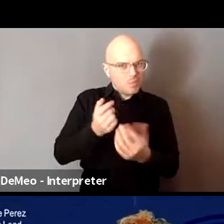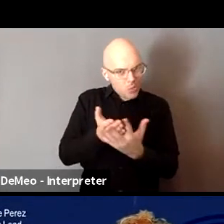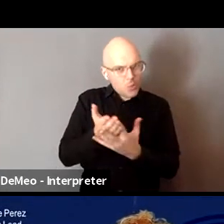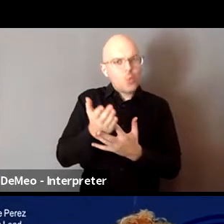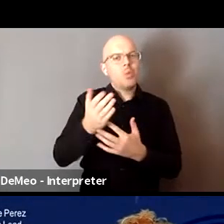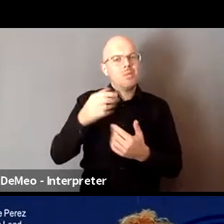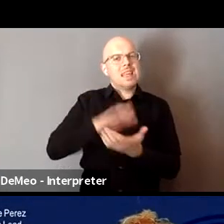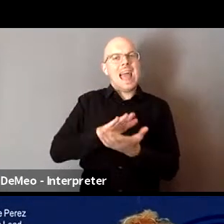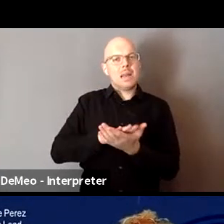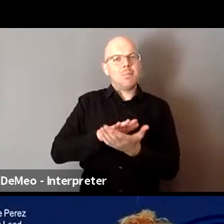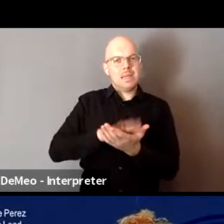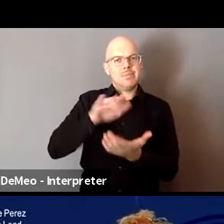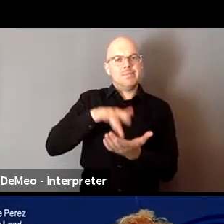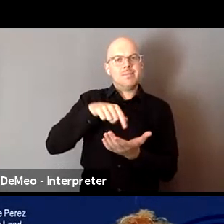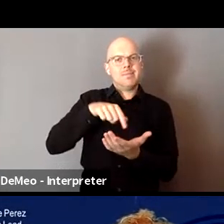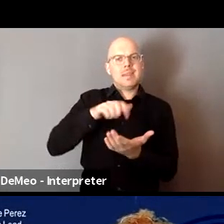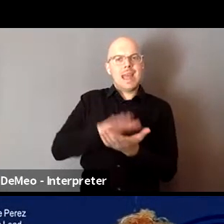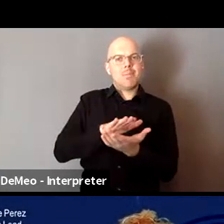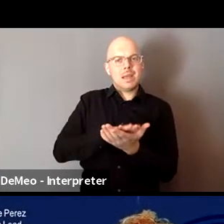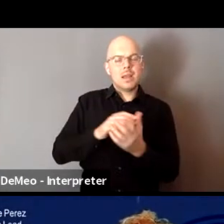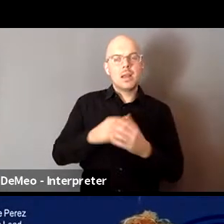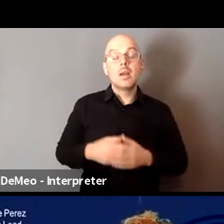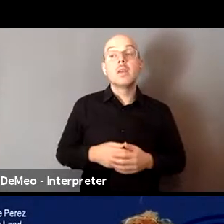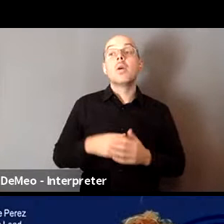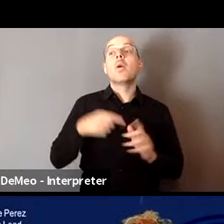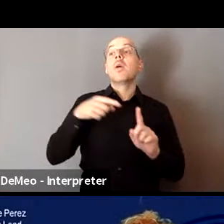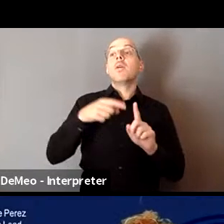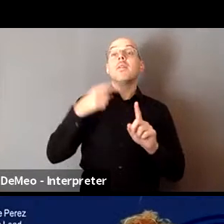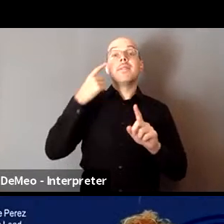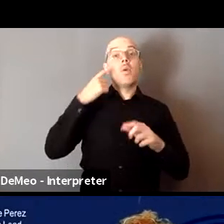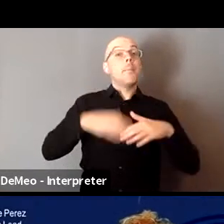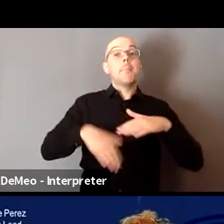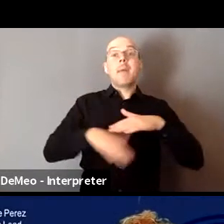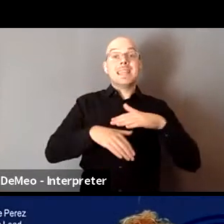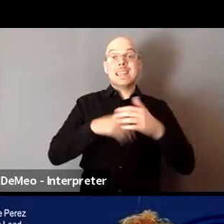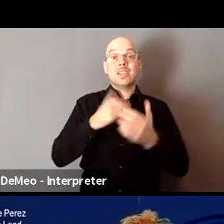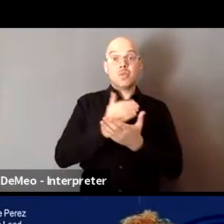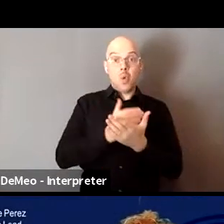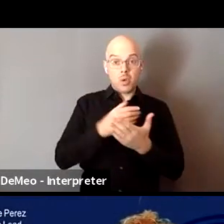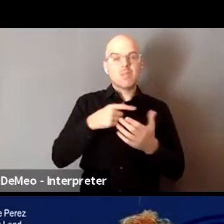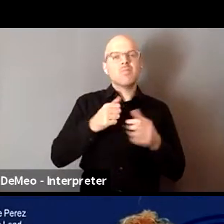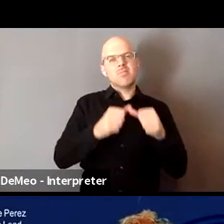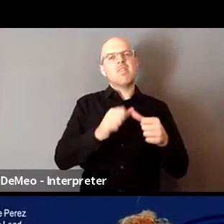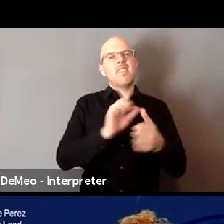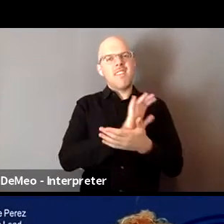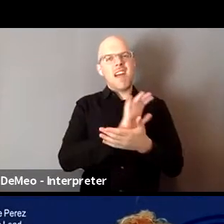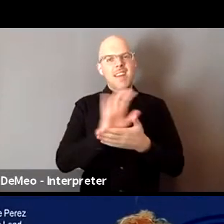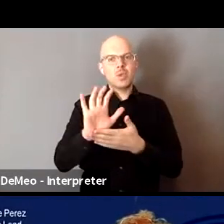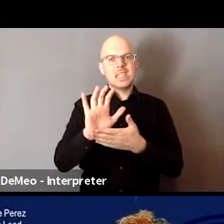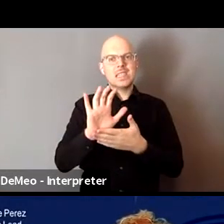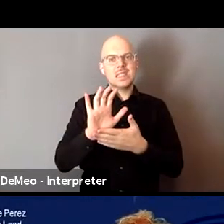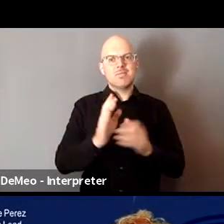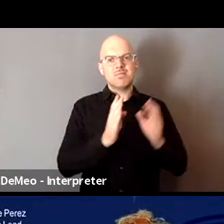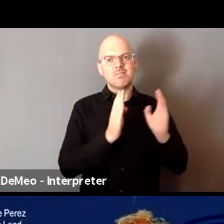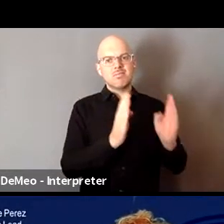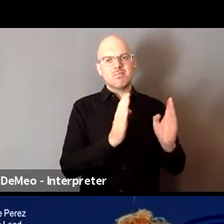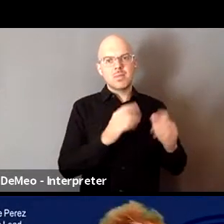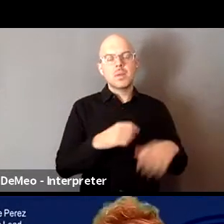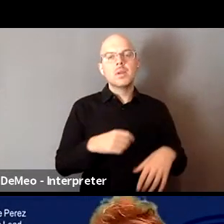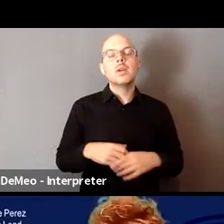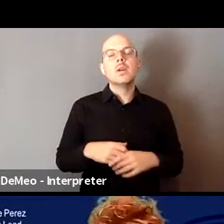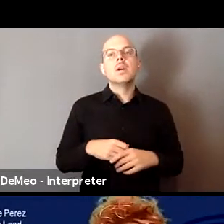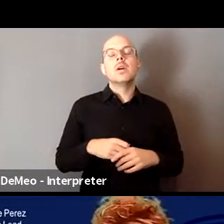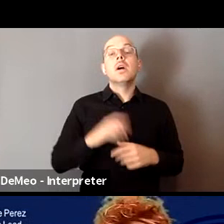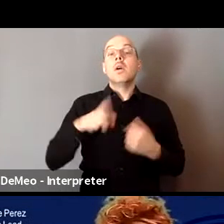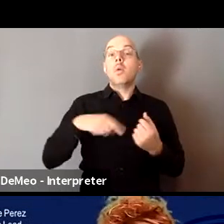So for the basics class, it's a 5 week period. If you go to the once you've gone into the